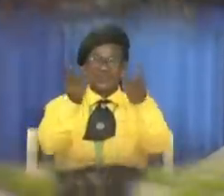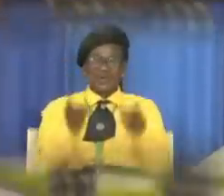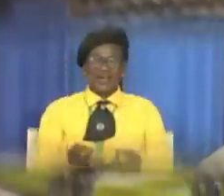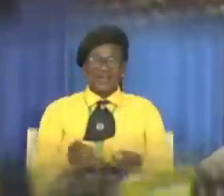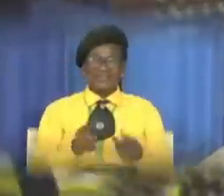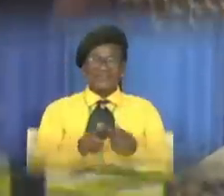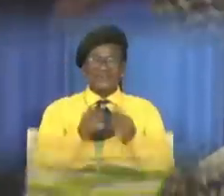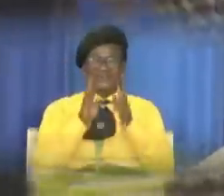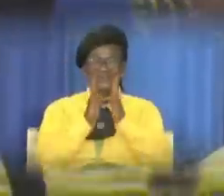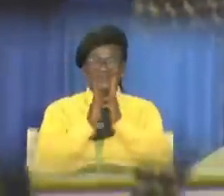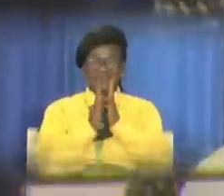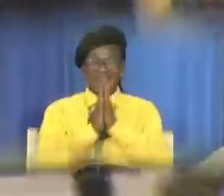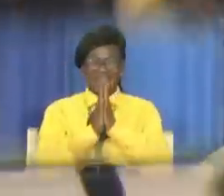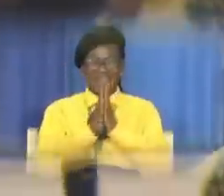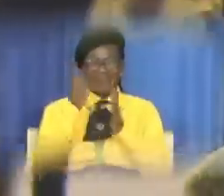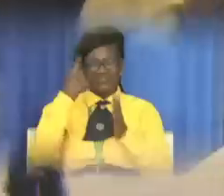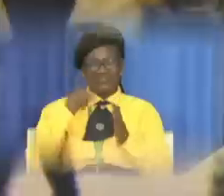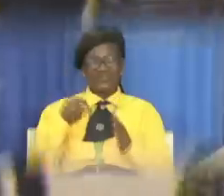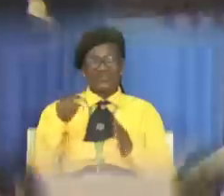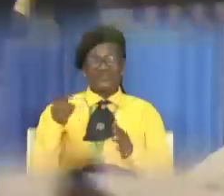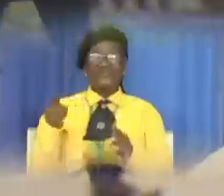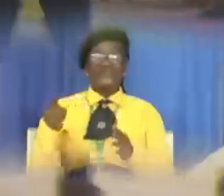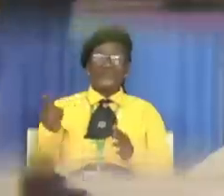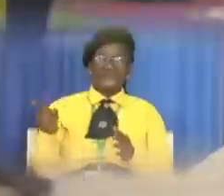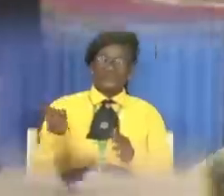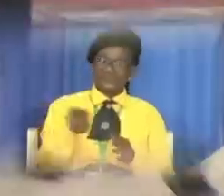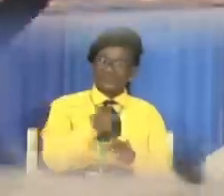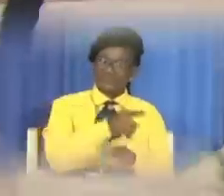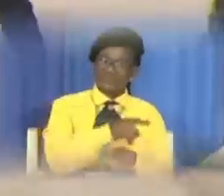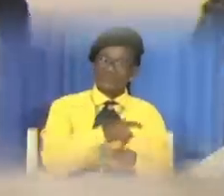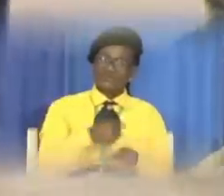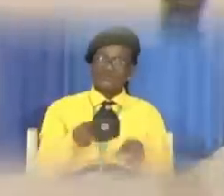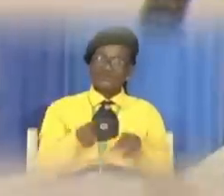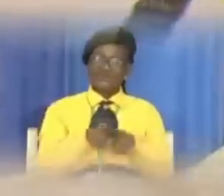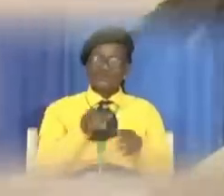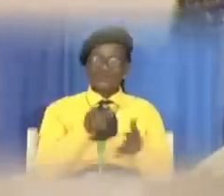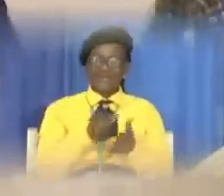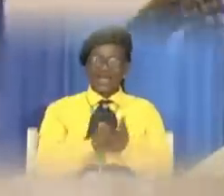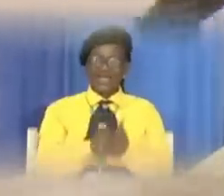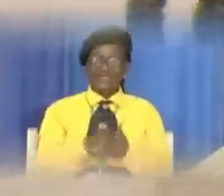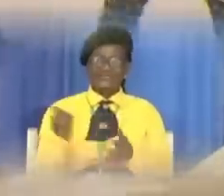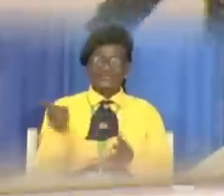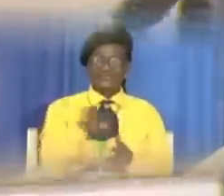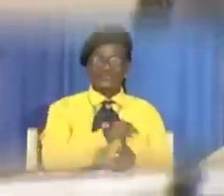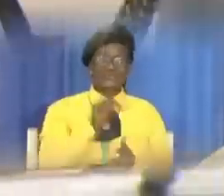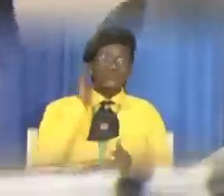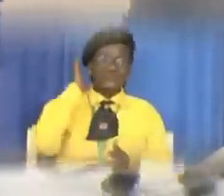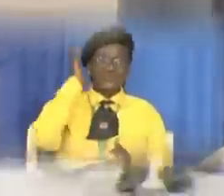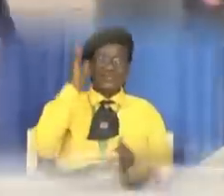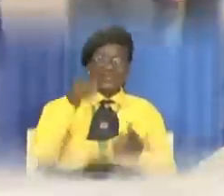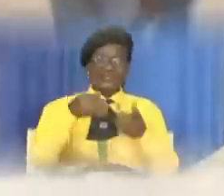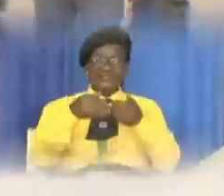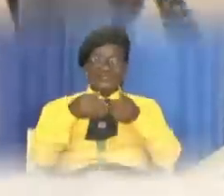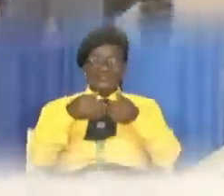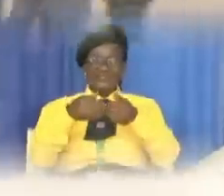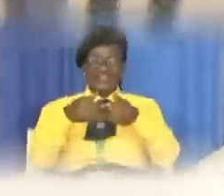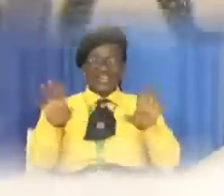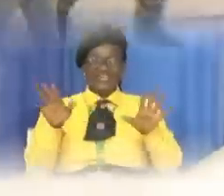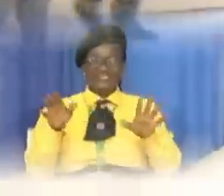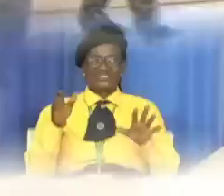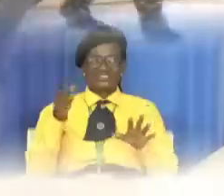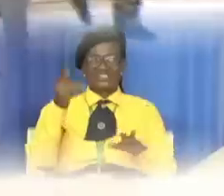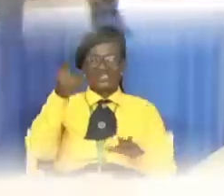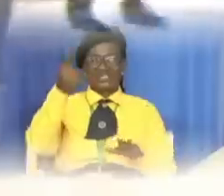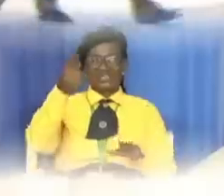in time. So if you walk with Julius Berger, please step forward. Let's clap for them as they come.